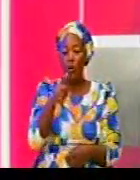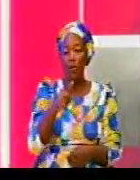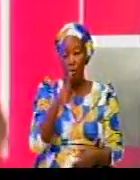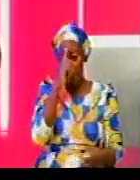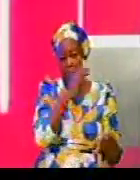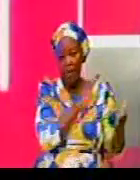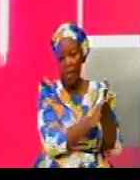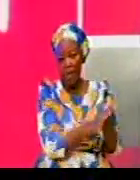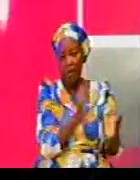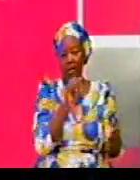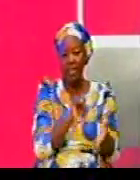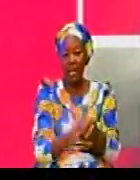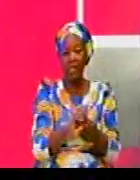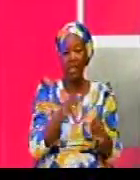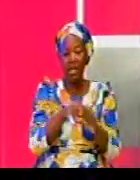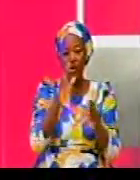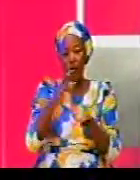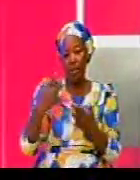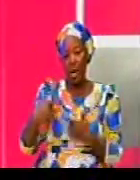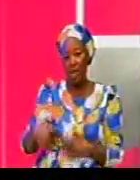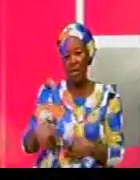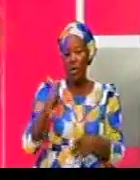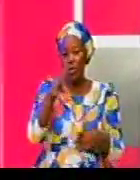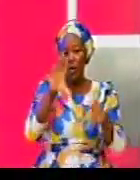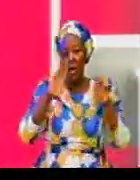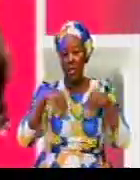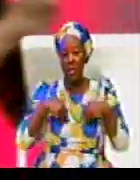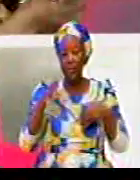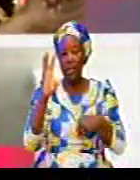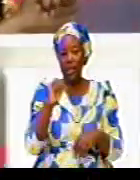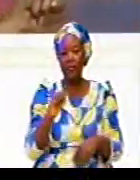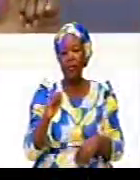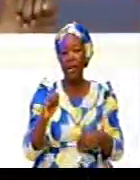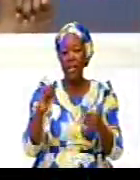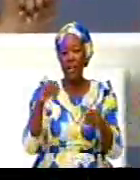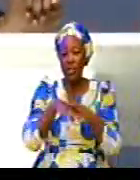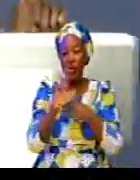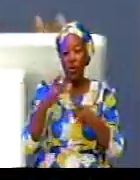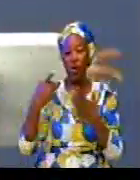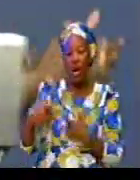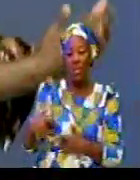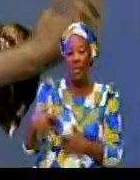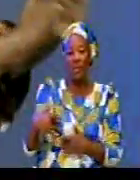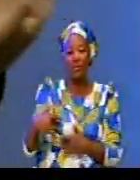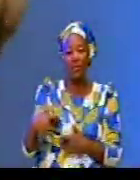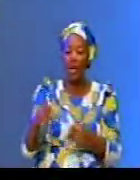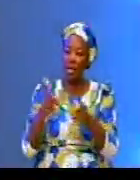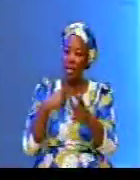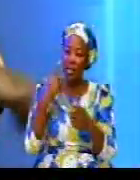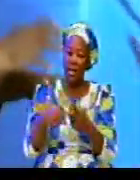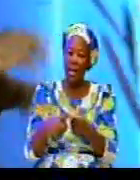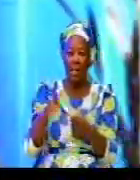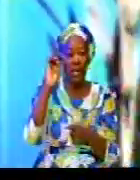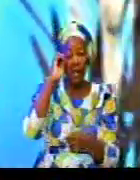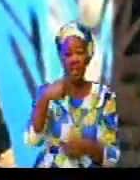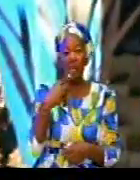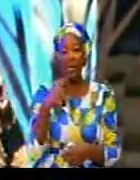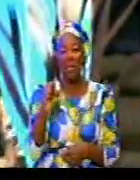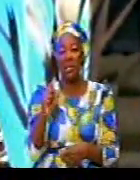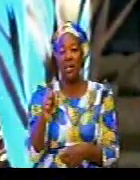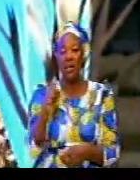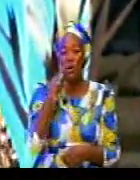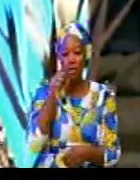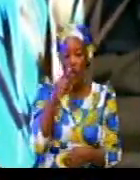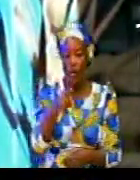of every living thing. You believe that in your heart, you accept him into